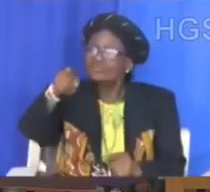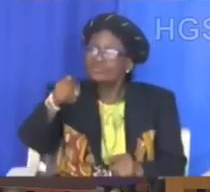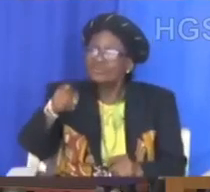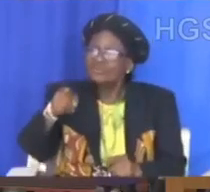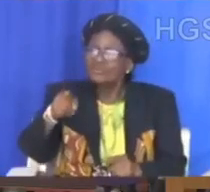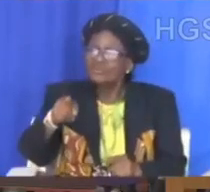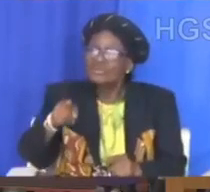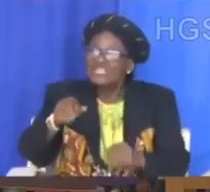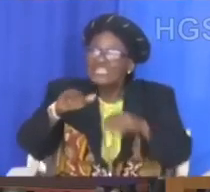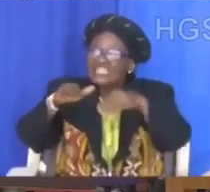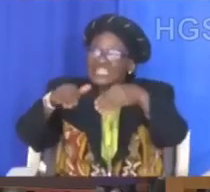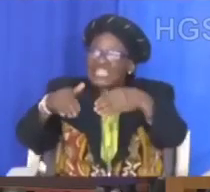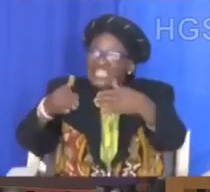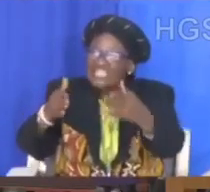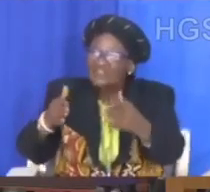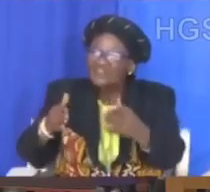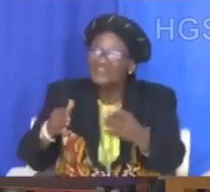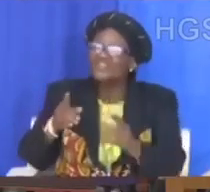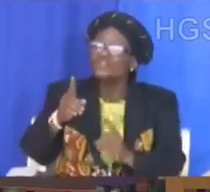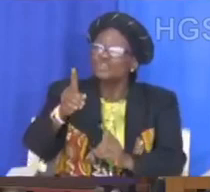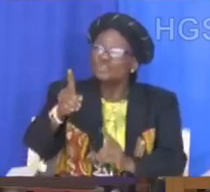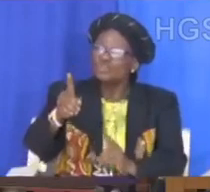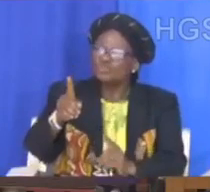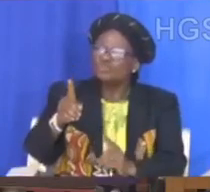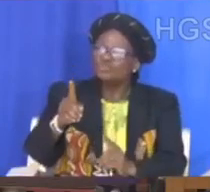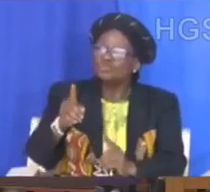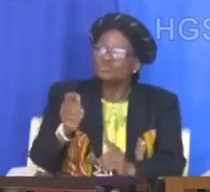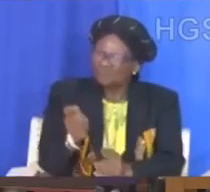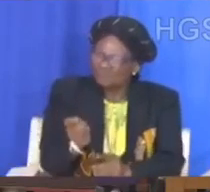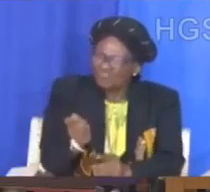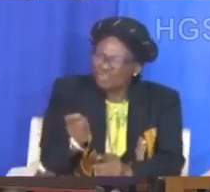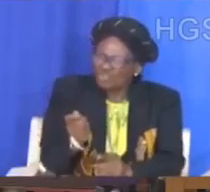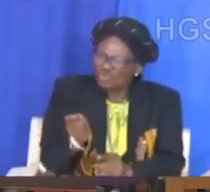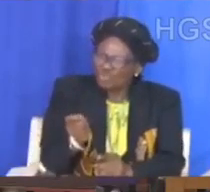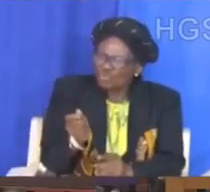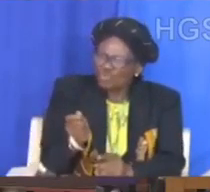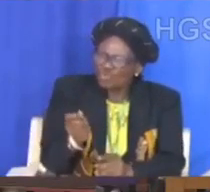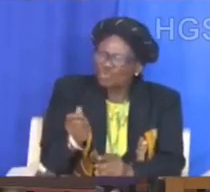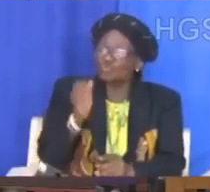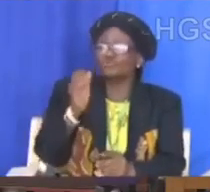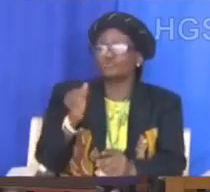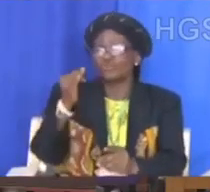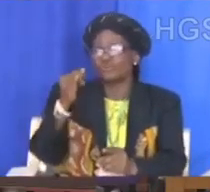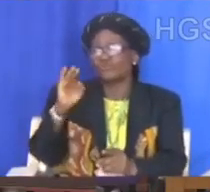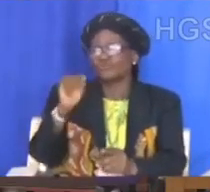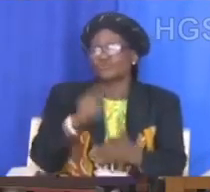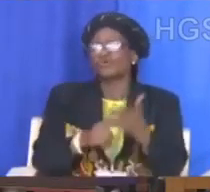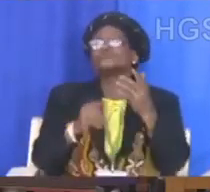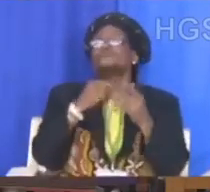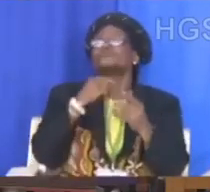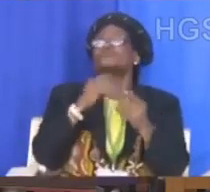you a glimpse. I won't tell you the full details, maybe until Friday night, about